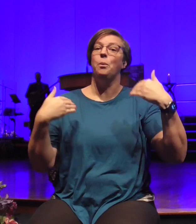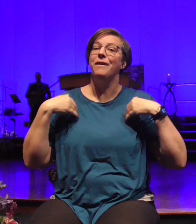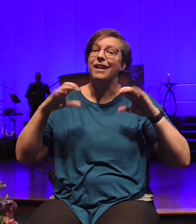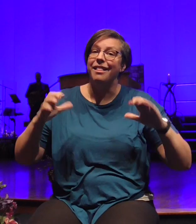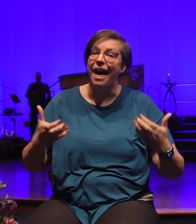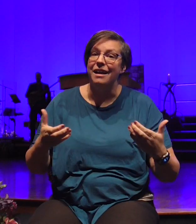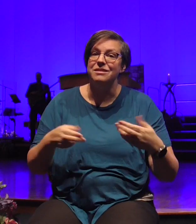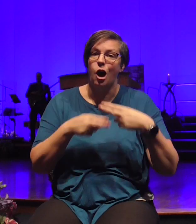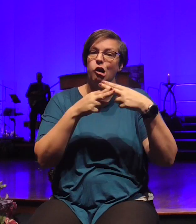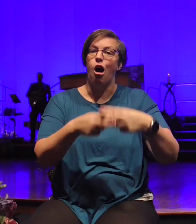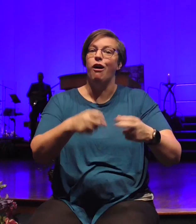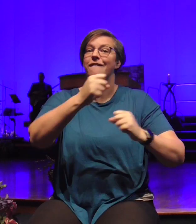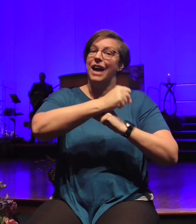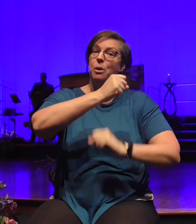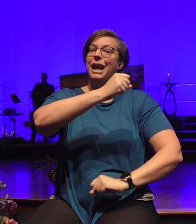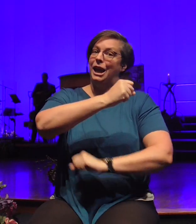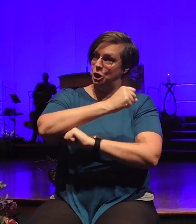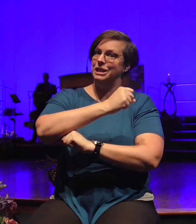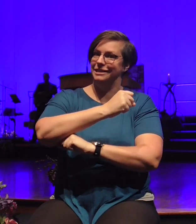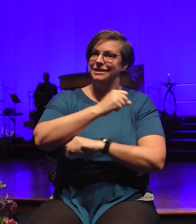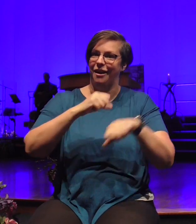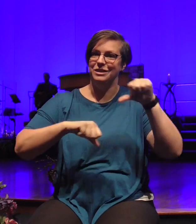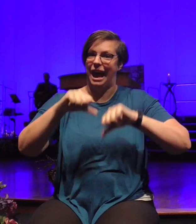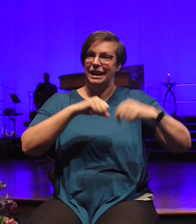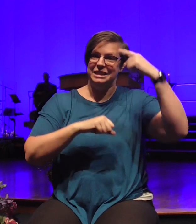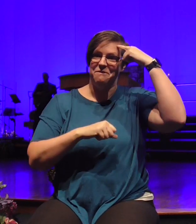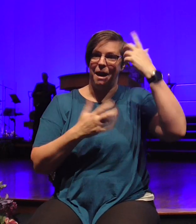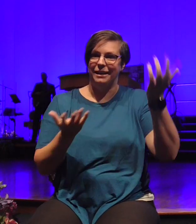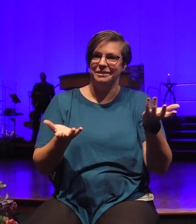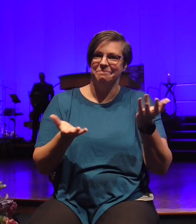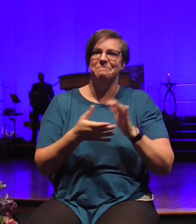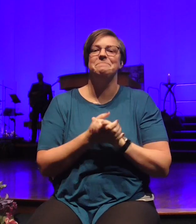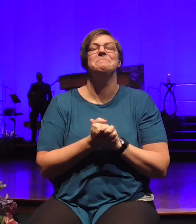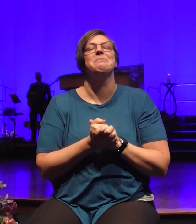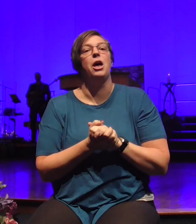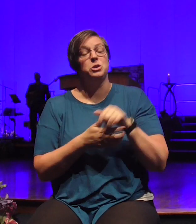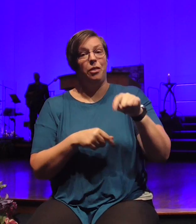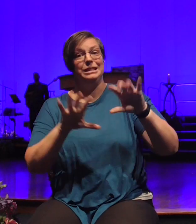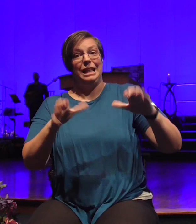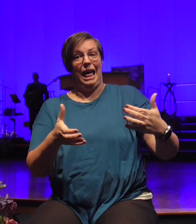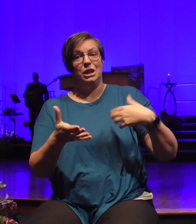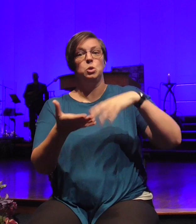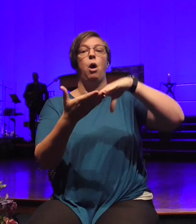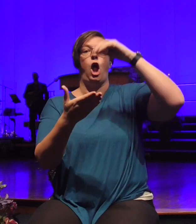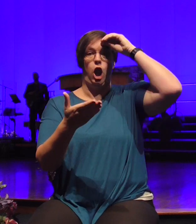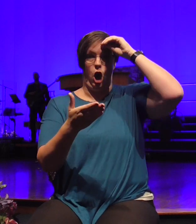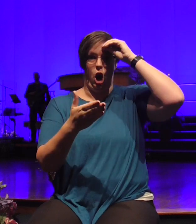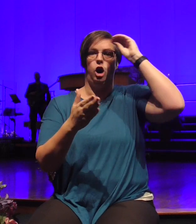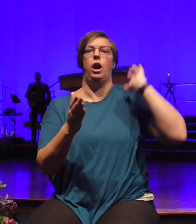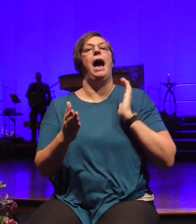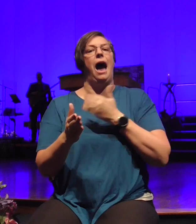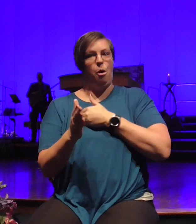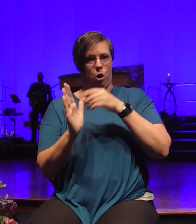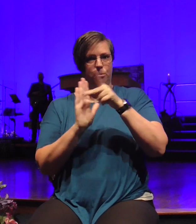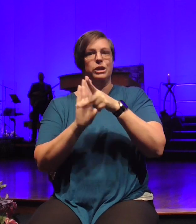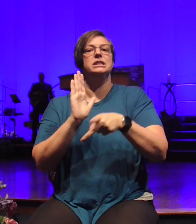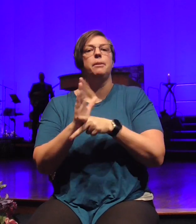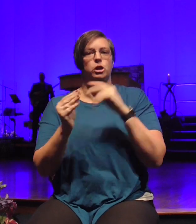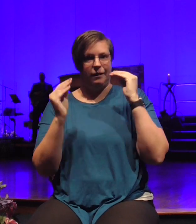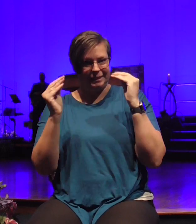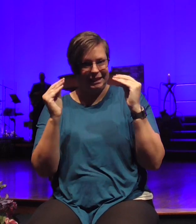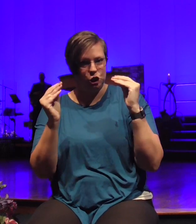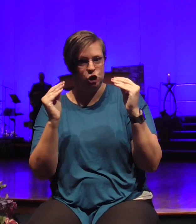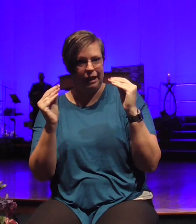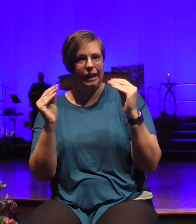It's called Foundations of Science of Mind. In this class, you will absolutely learn the core principles of our teaching. You'll get to learn